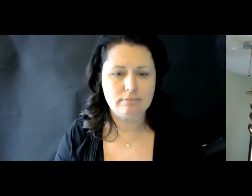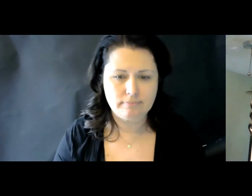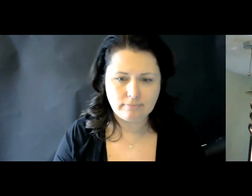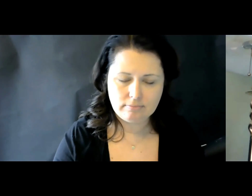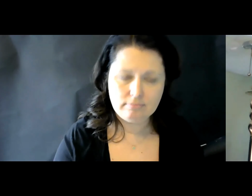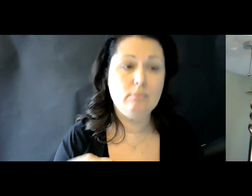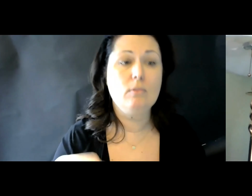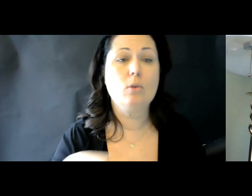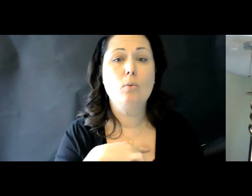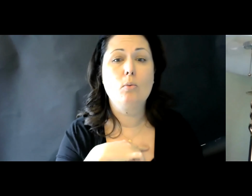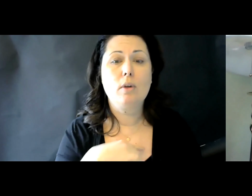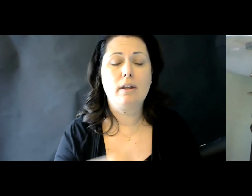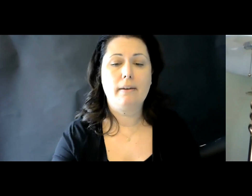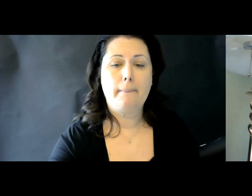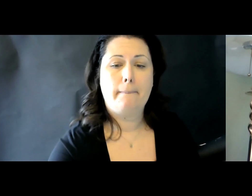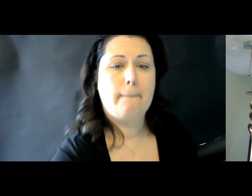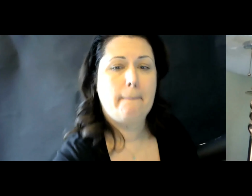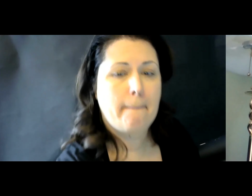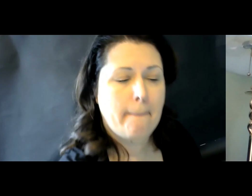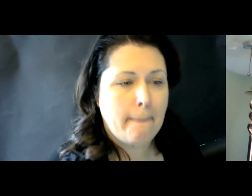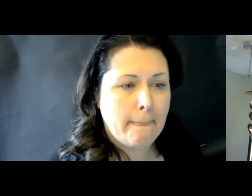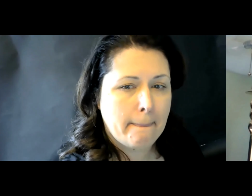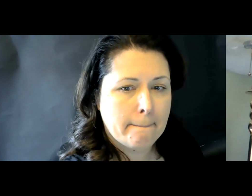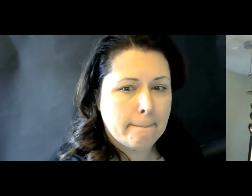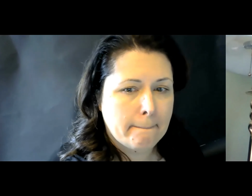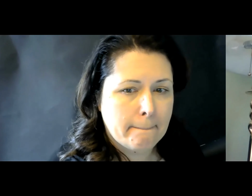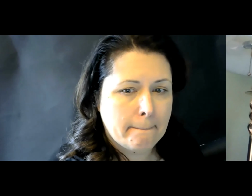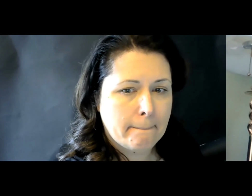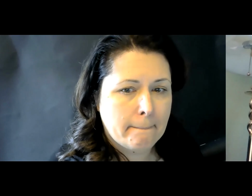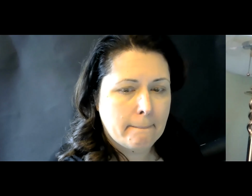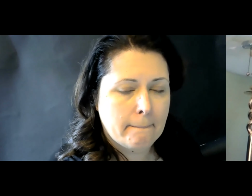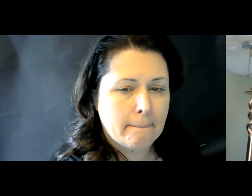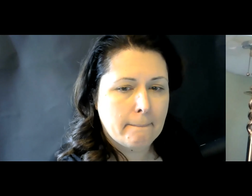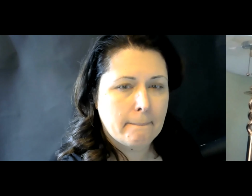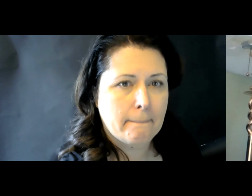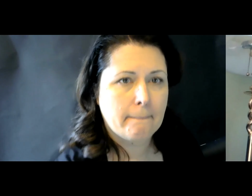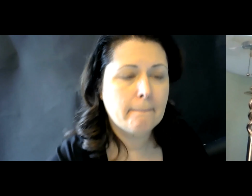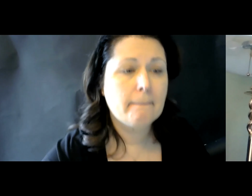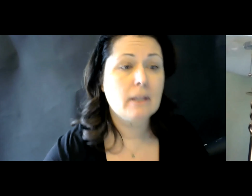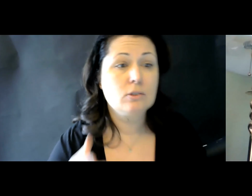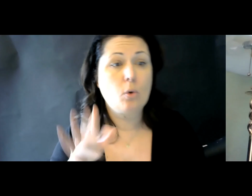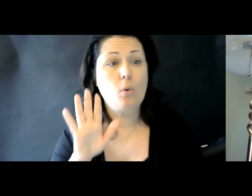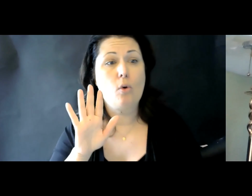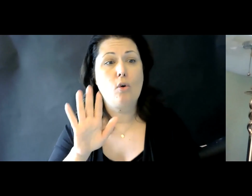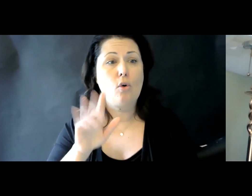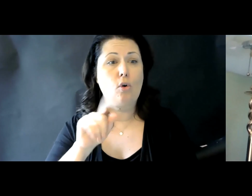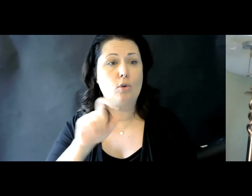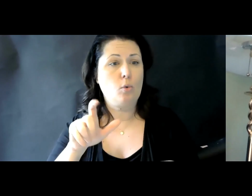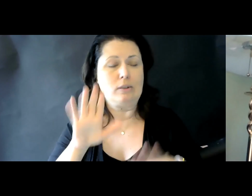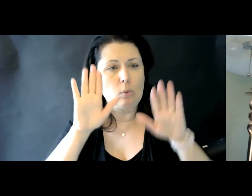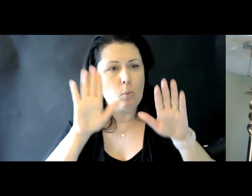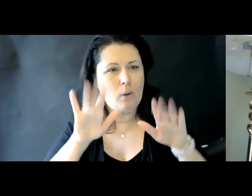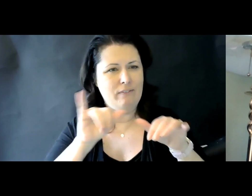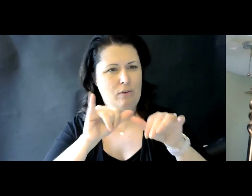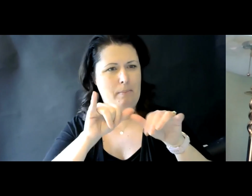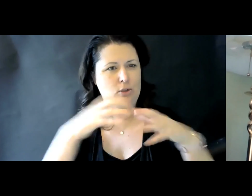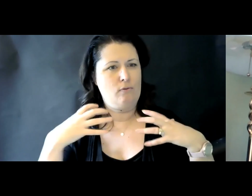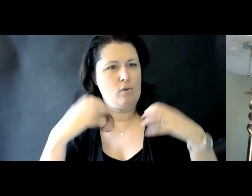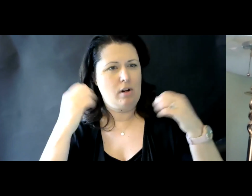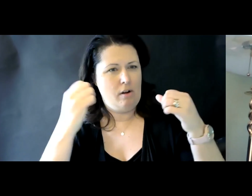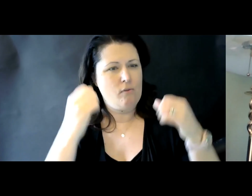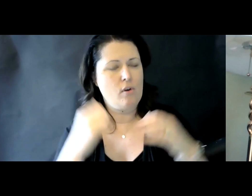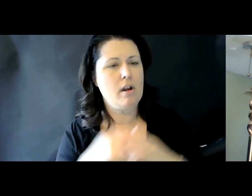all care about here. And she has created this wonderful measure of recovery that I personally really love, but we wanted to